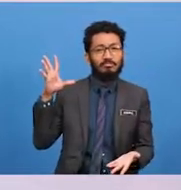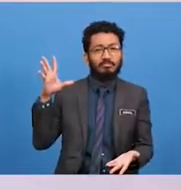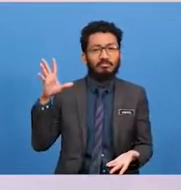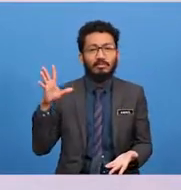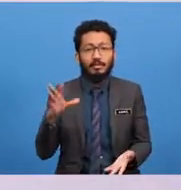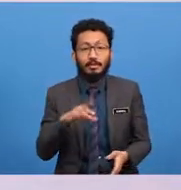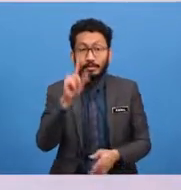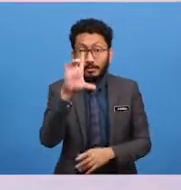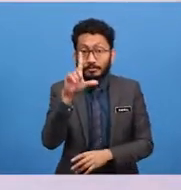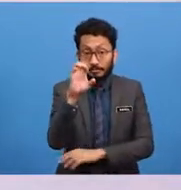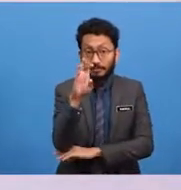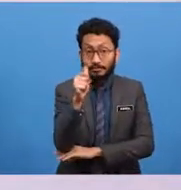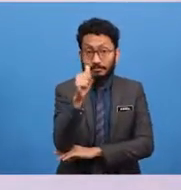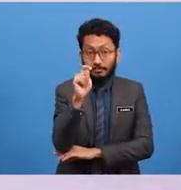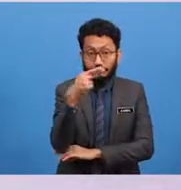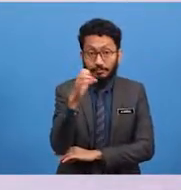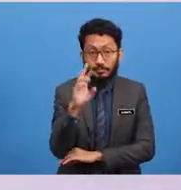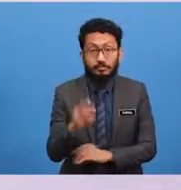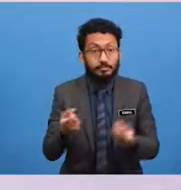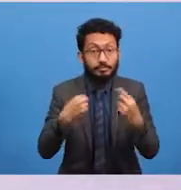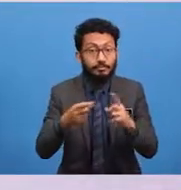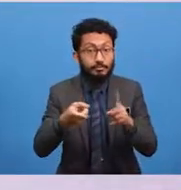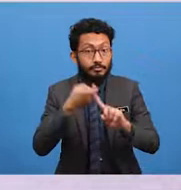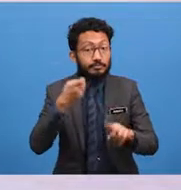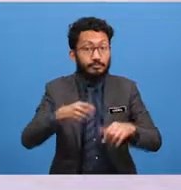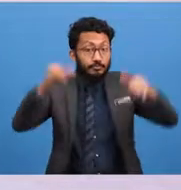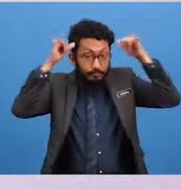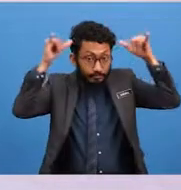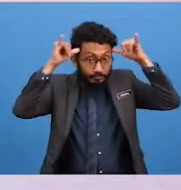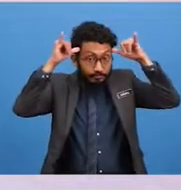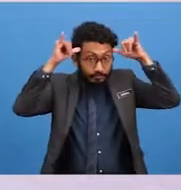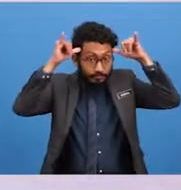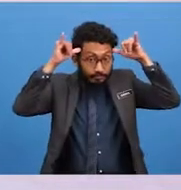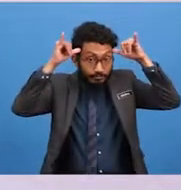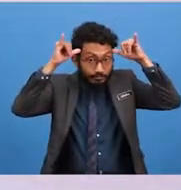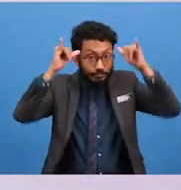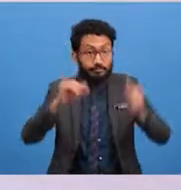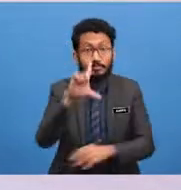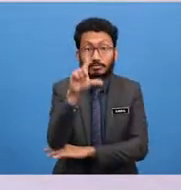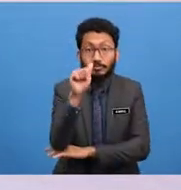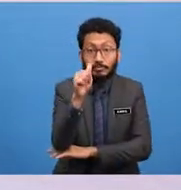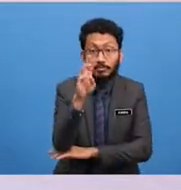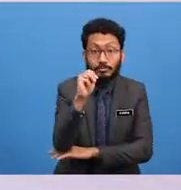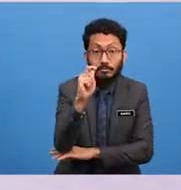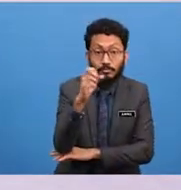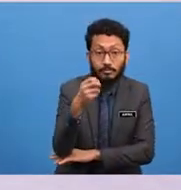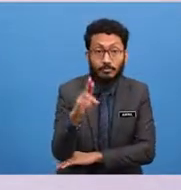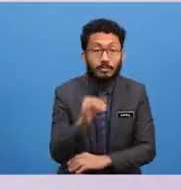Leather usually comes from cows. Leather is strong.